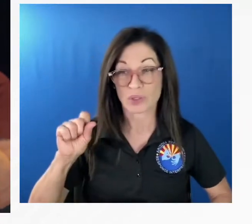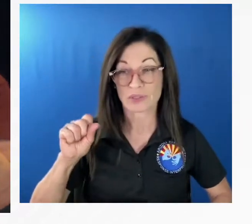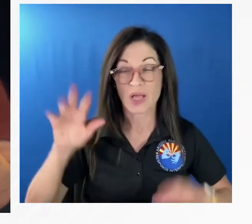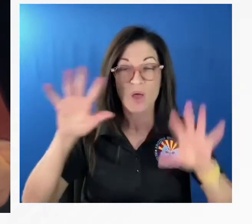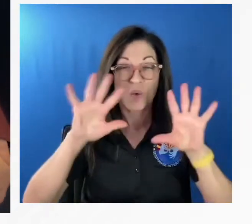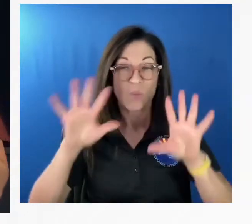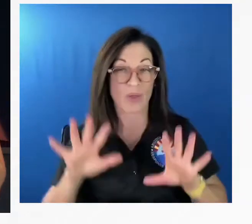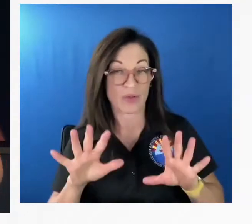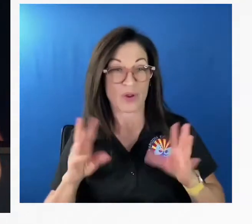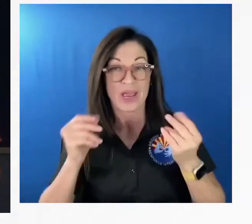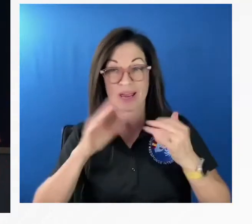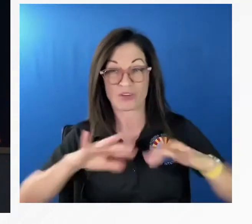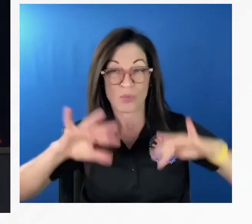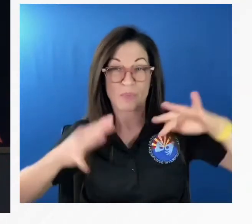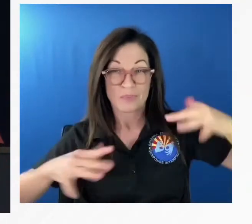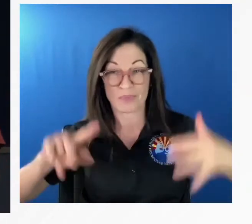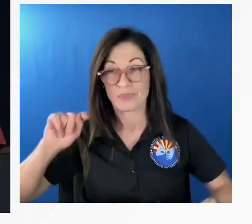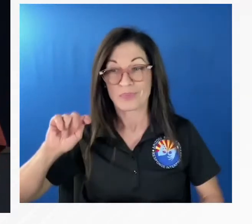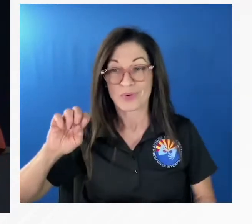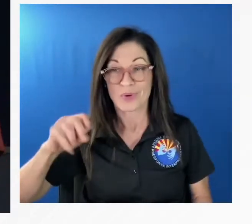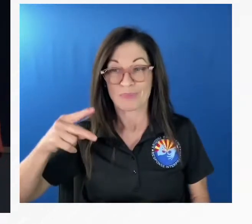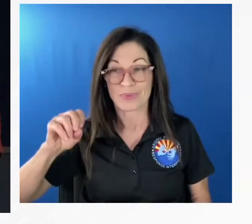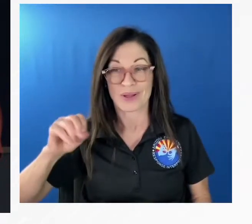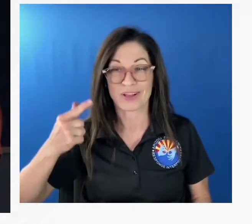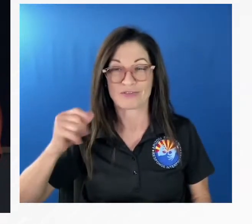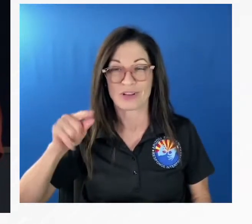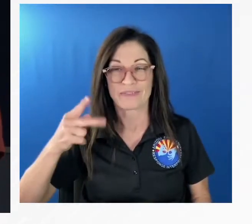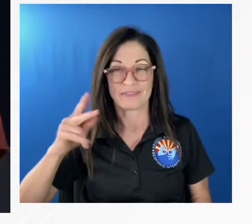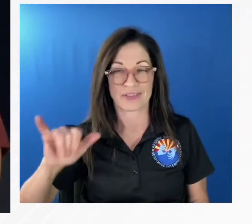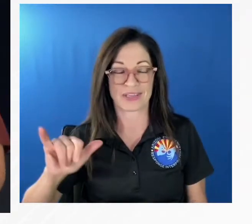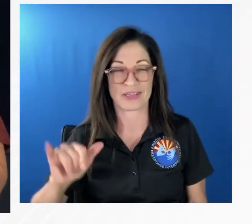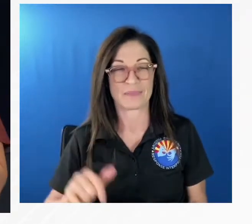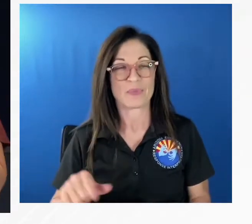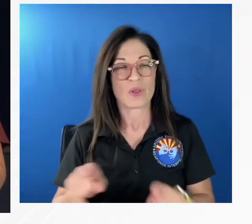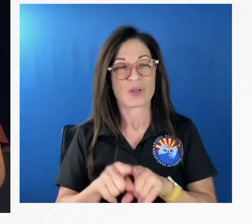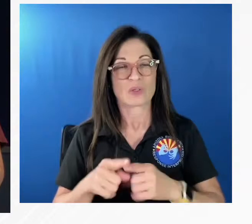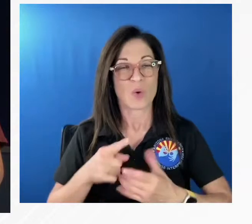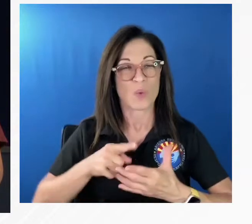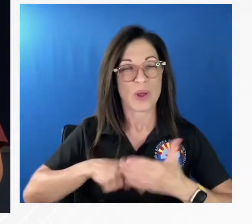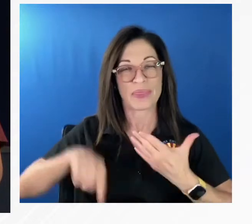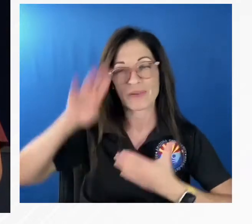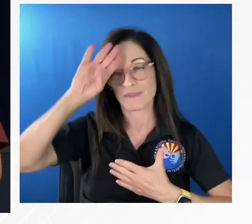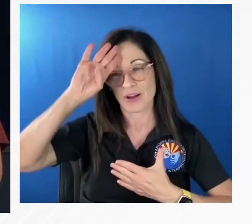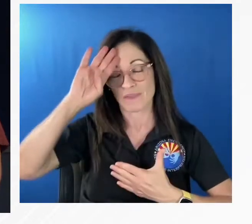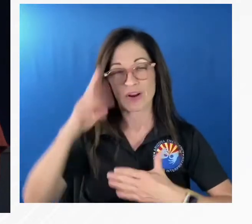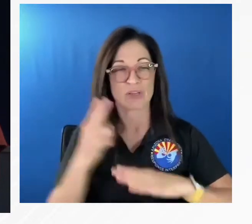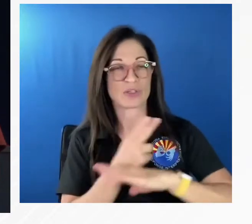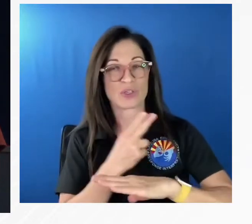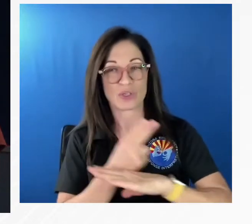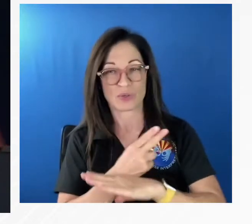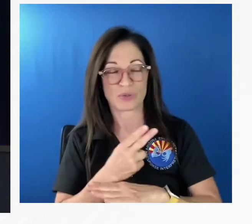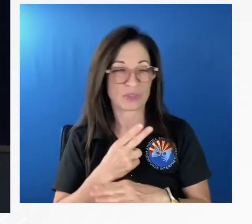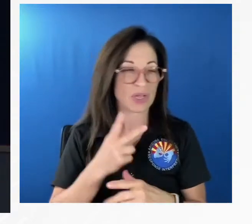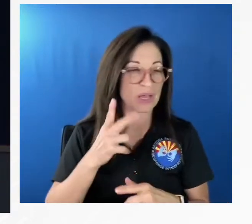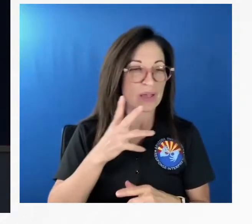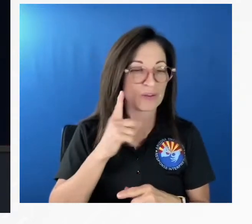this incident. So what the firefighters are looking at for where the challenges would be.